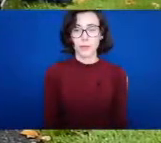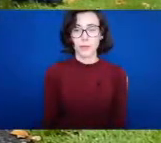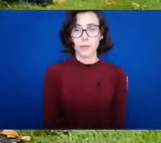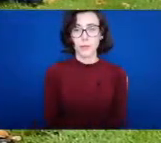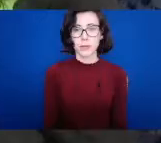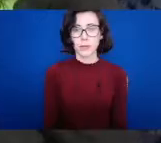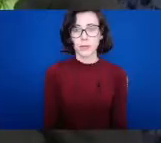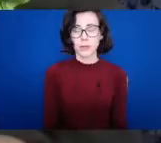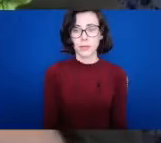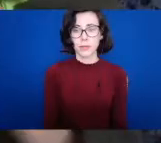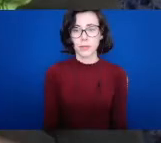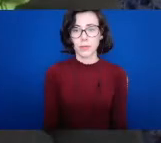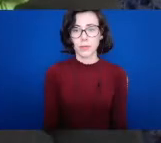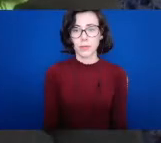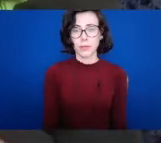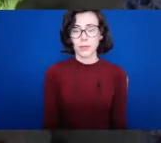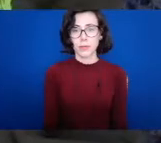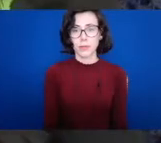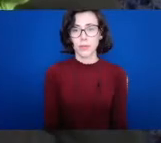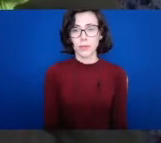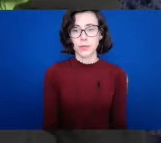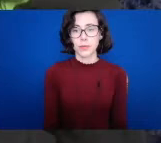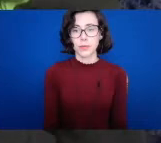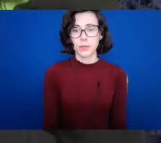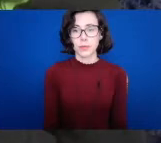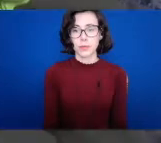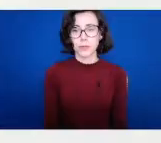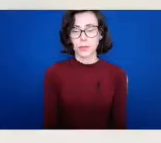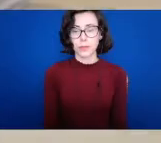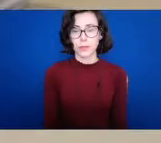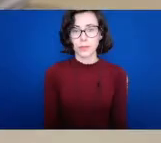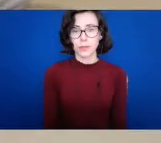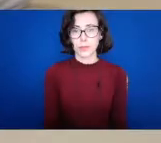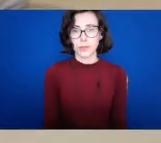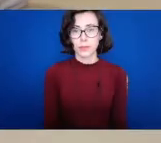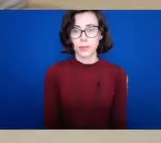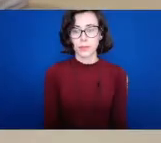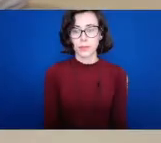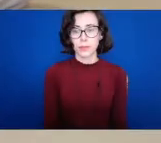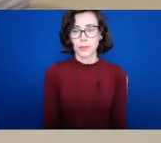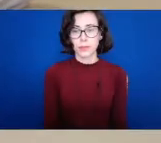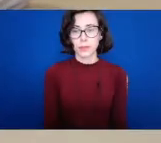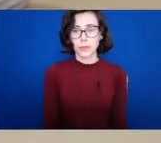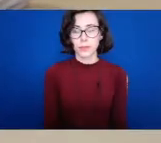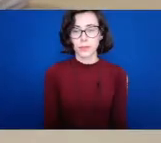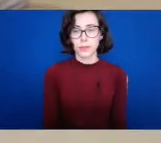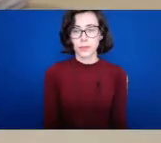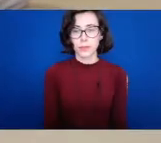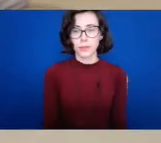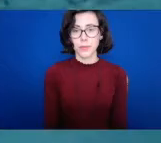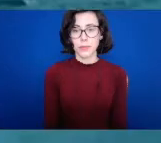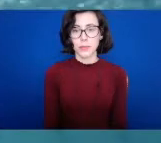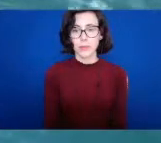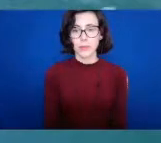other young boy, and he just wants that equal chance to participate. I'm in 5th class and I love